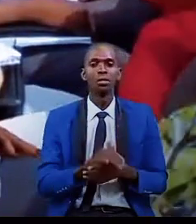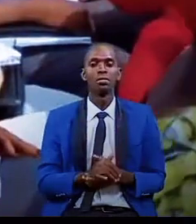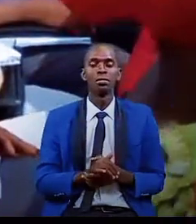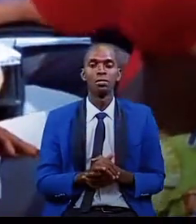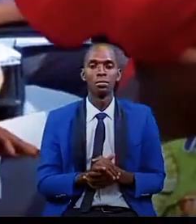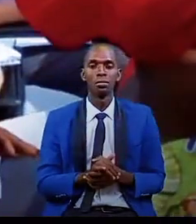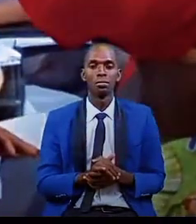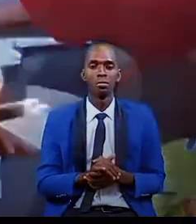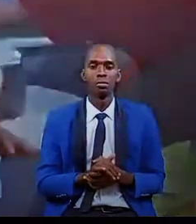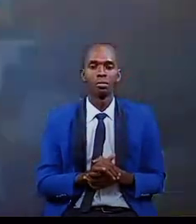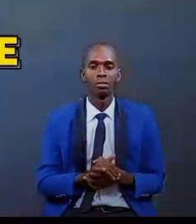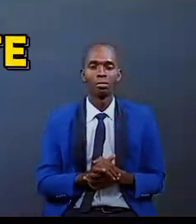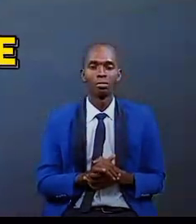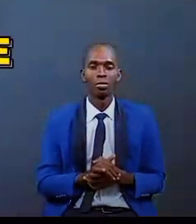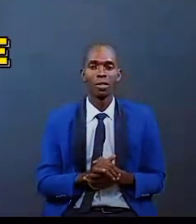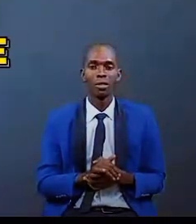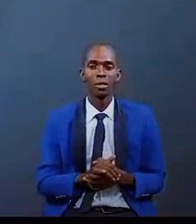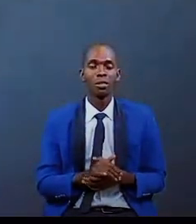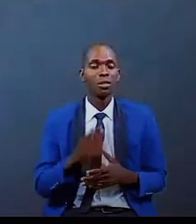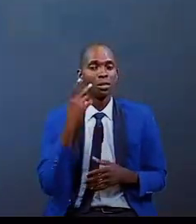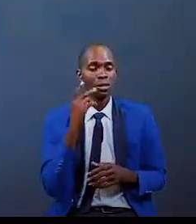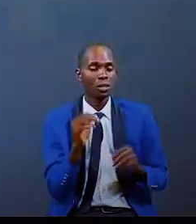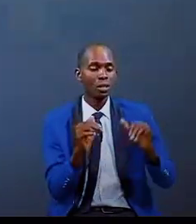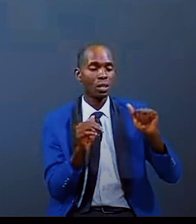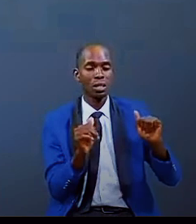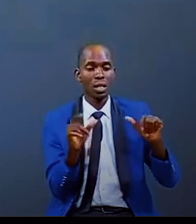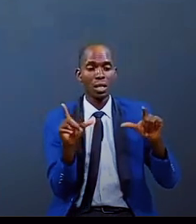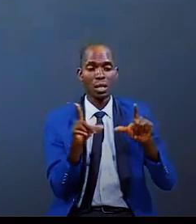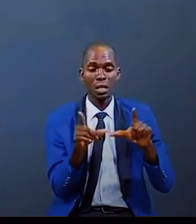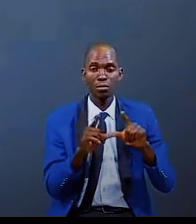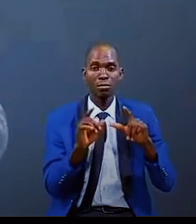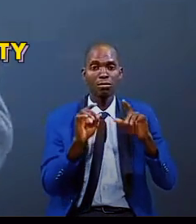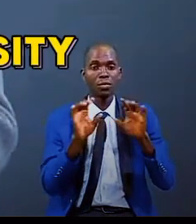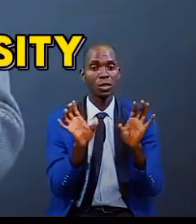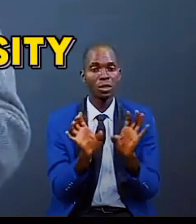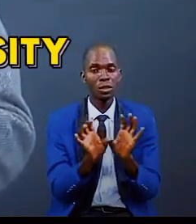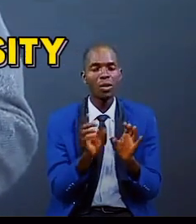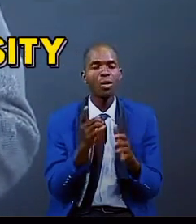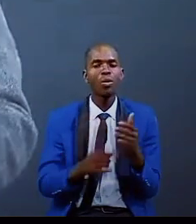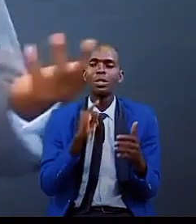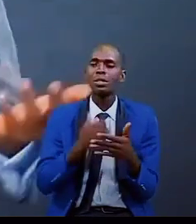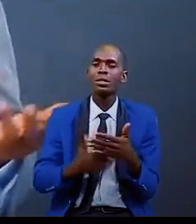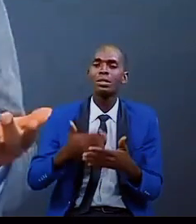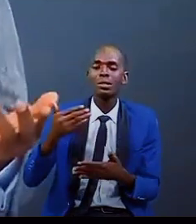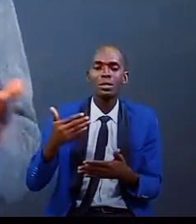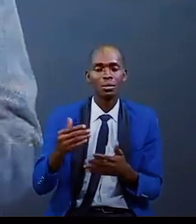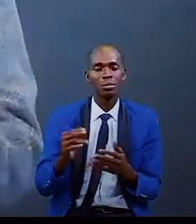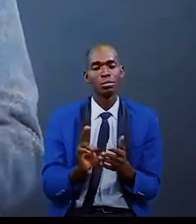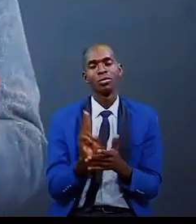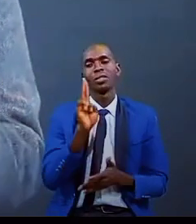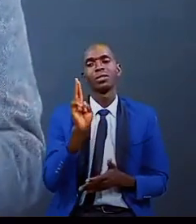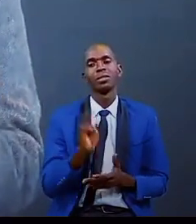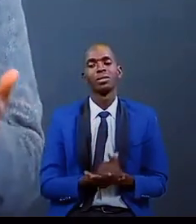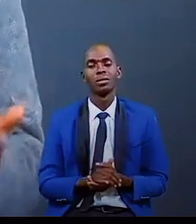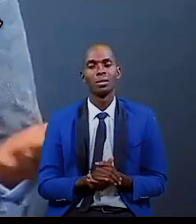Here is A level certificate. What the next level? University. And if